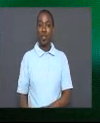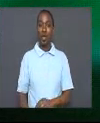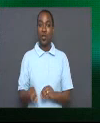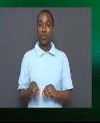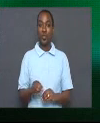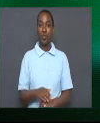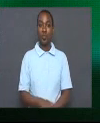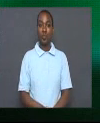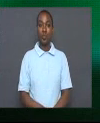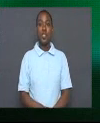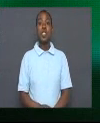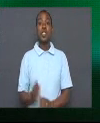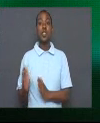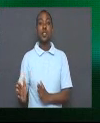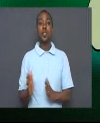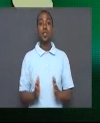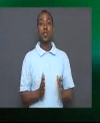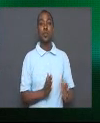Students, let's get ready.